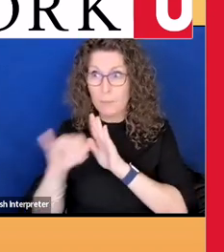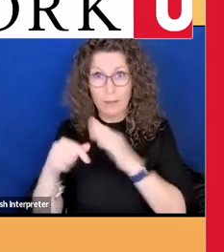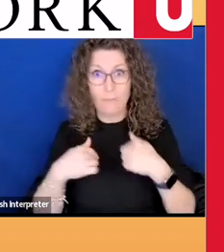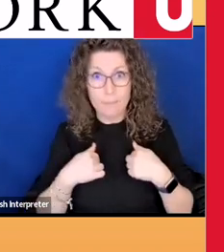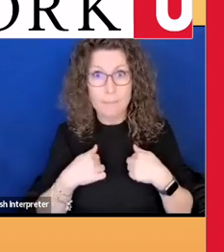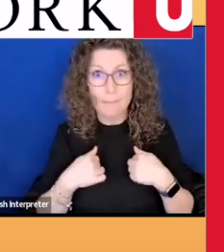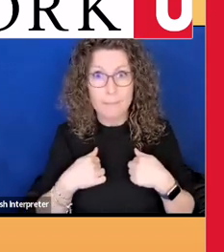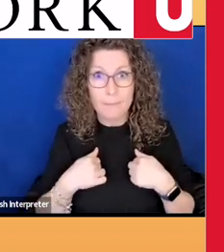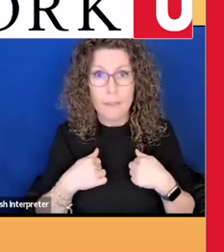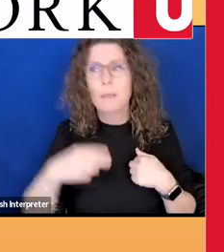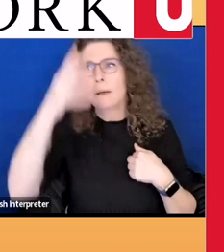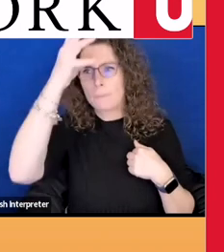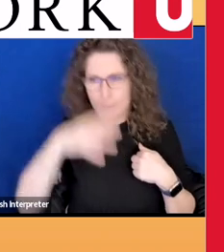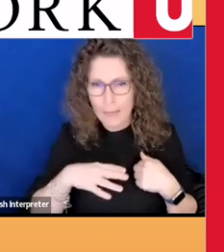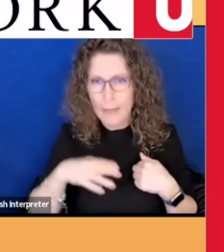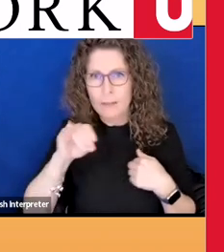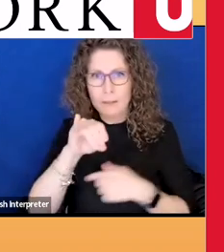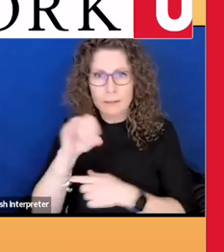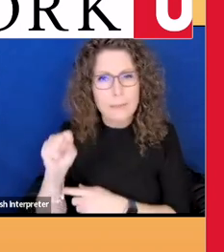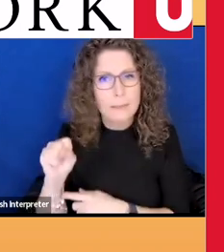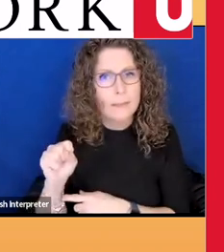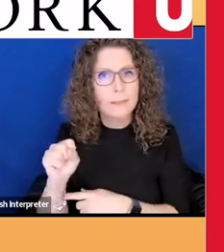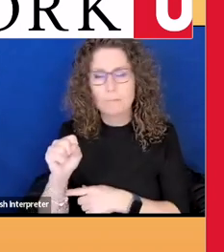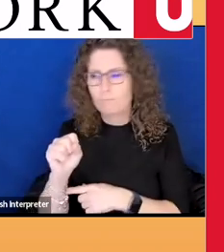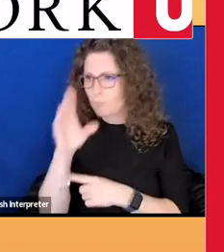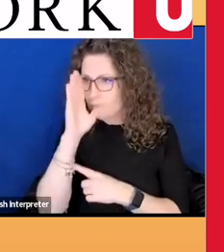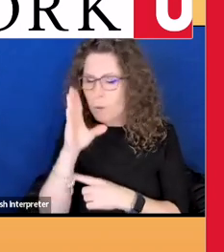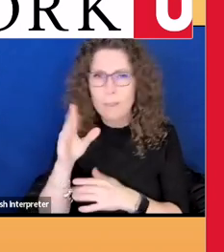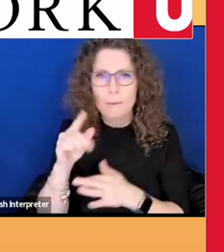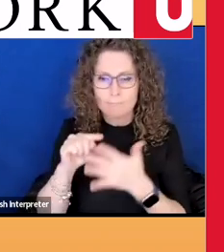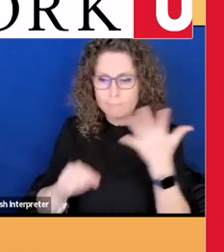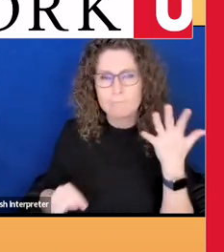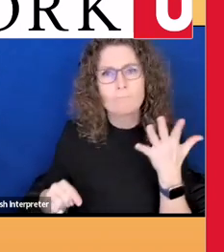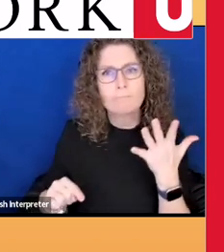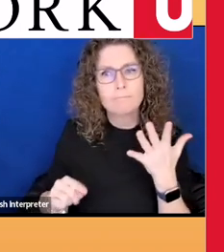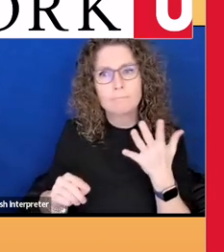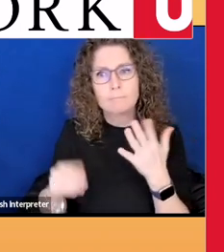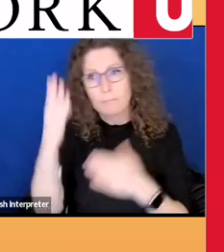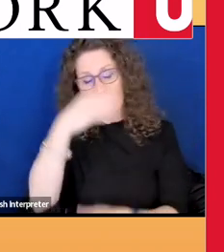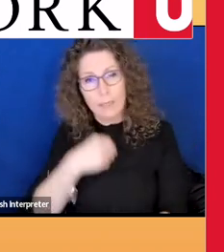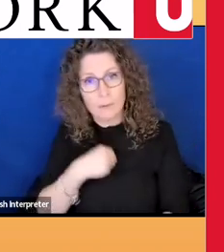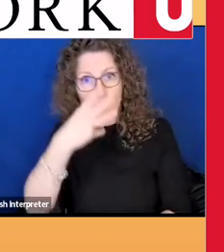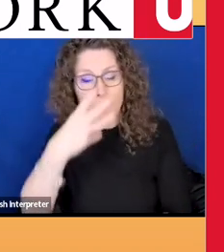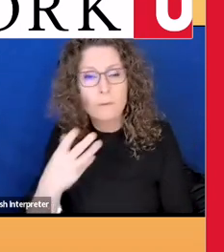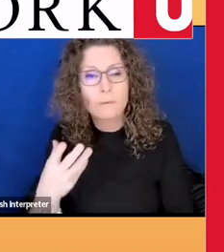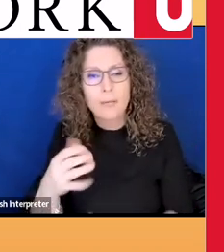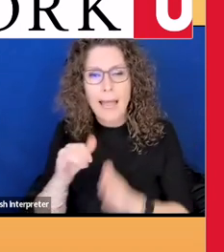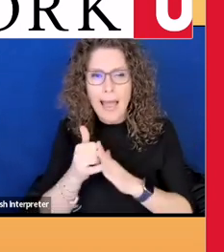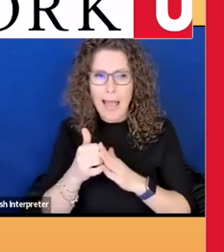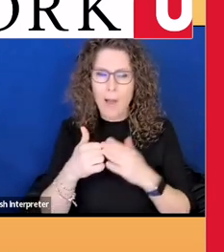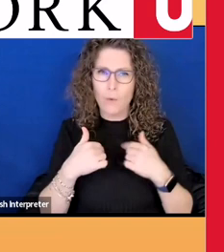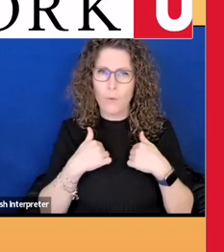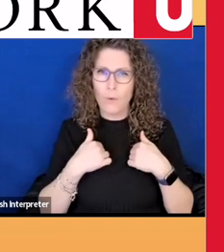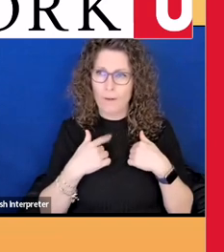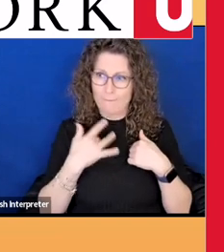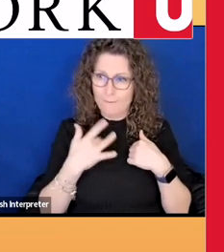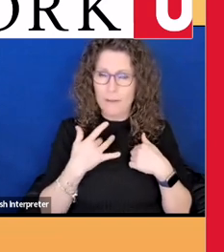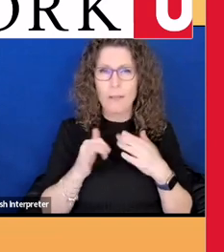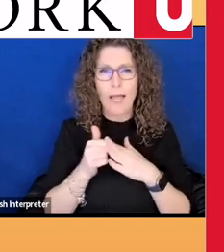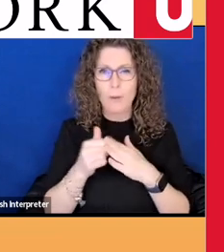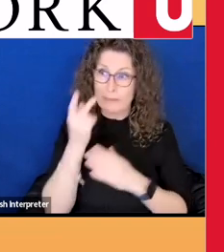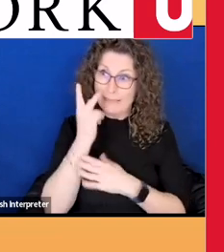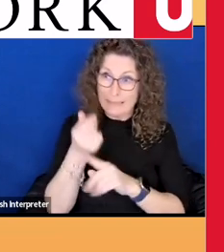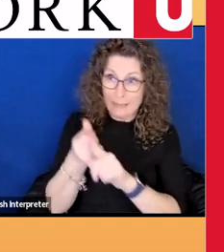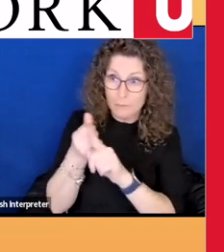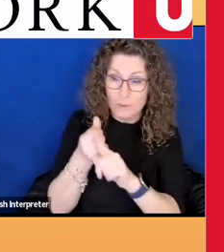be solidarious with those whose experiences of gender and sexuality, how they feel and see themselves as gendered